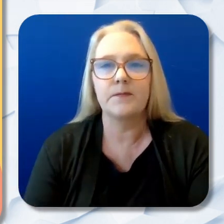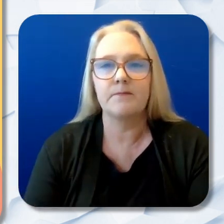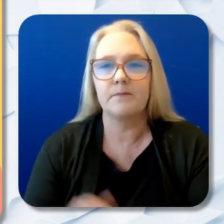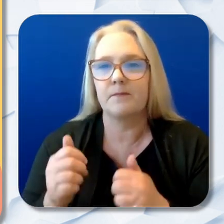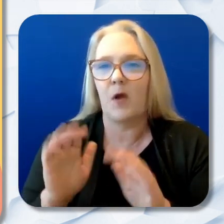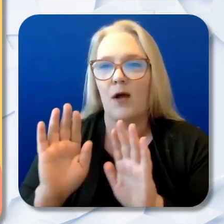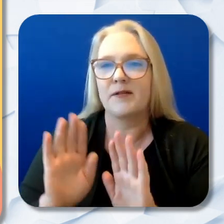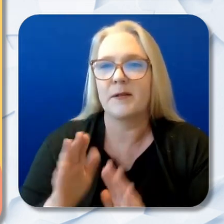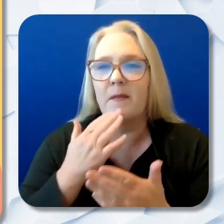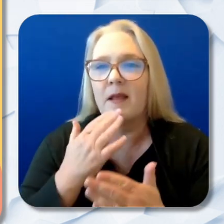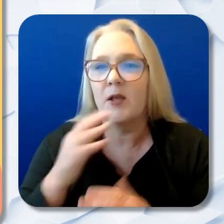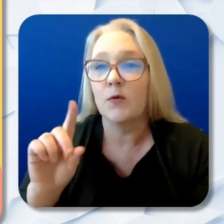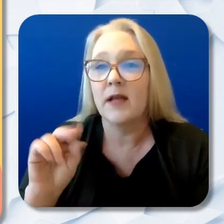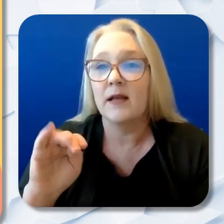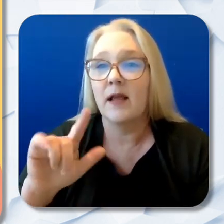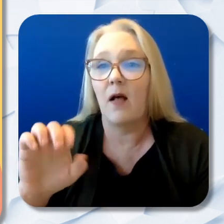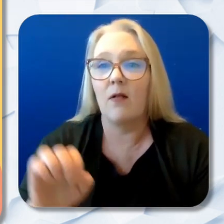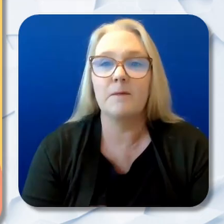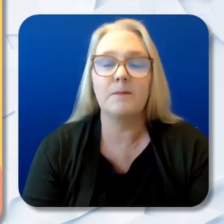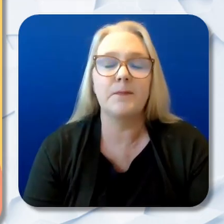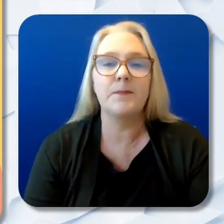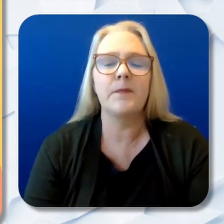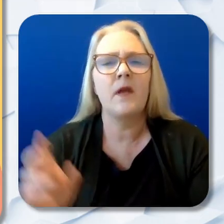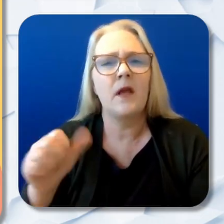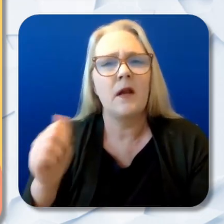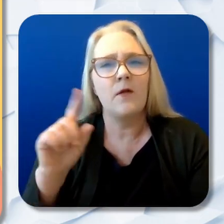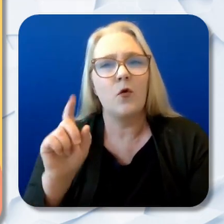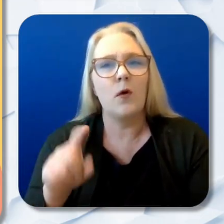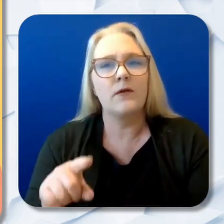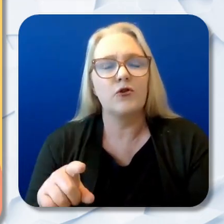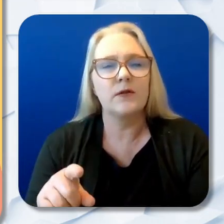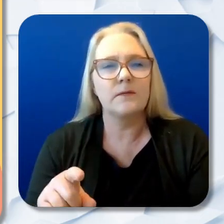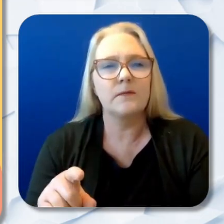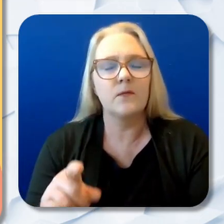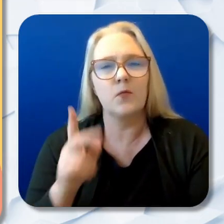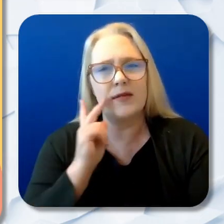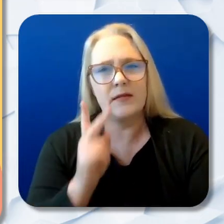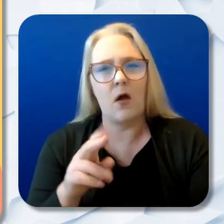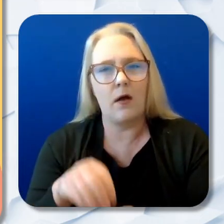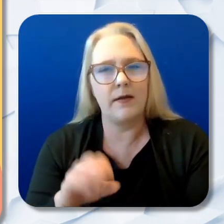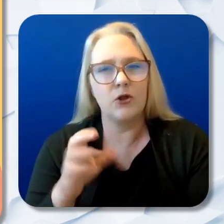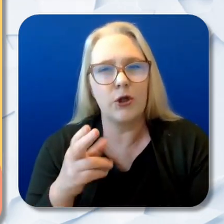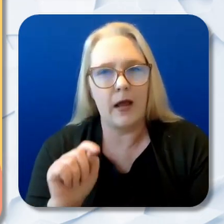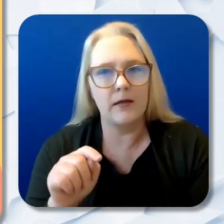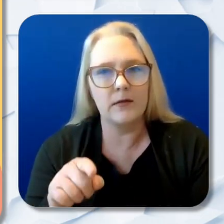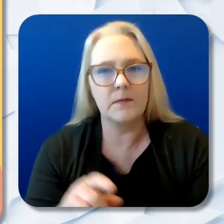Awesome. Thank you, Danielle. And then another question that we have seen in the chat